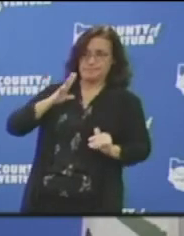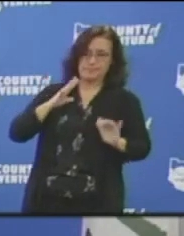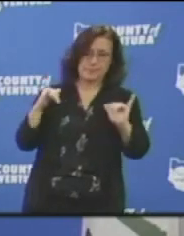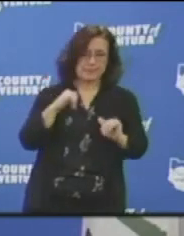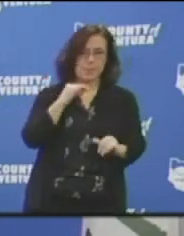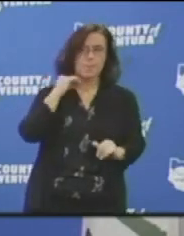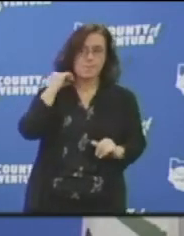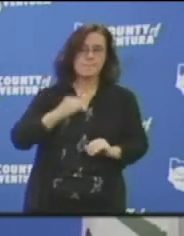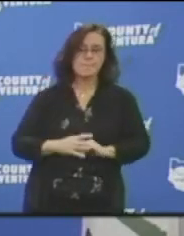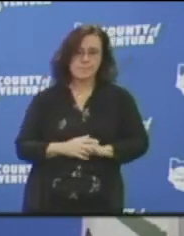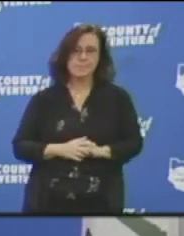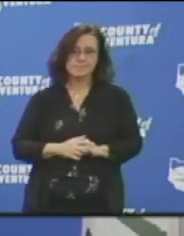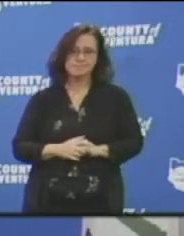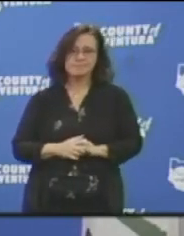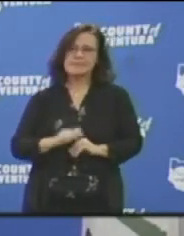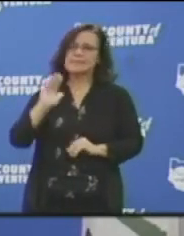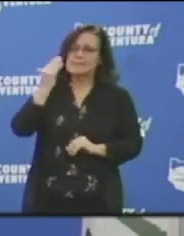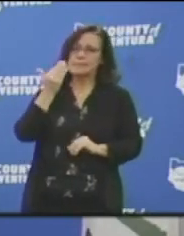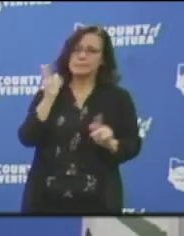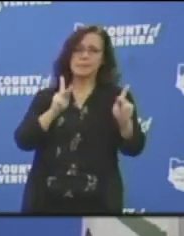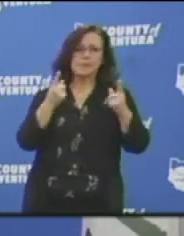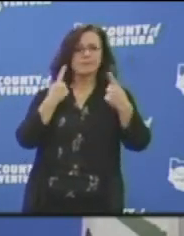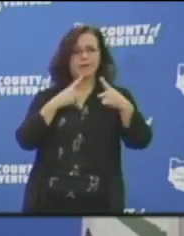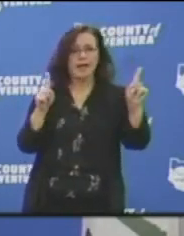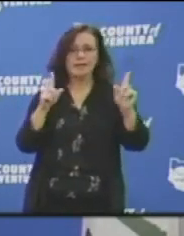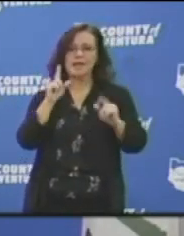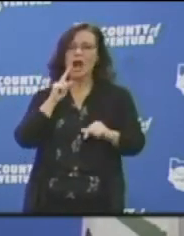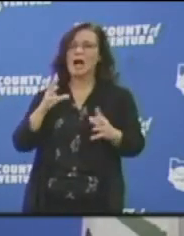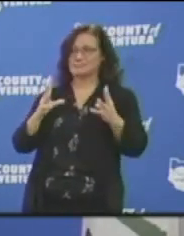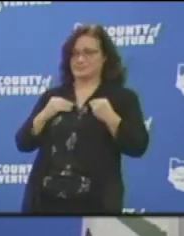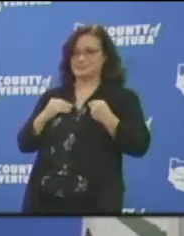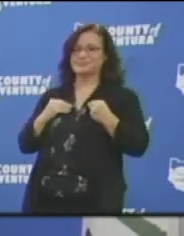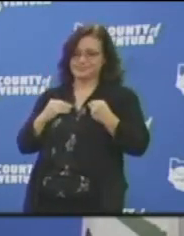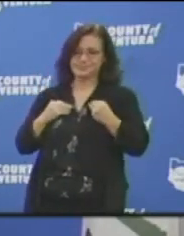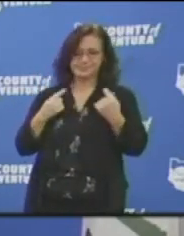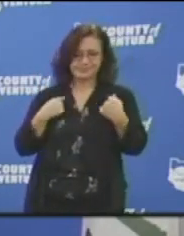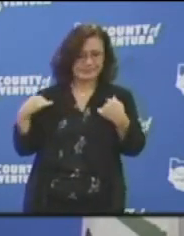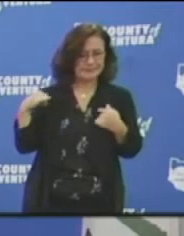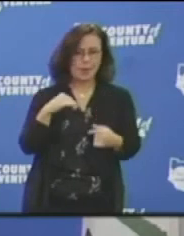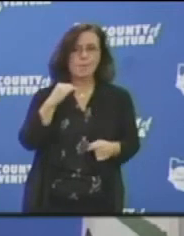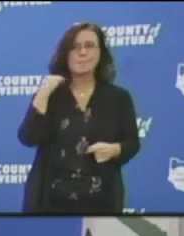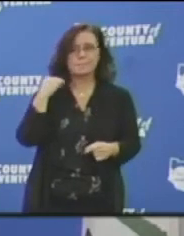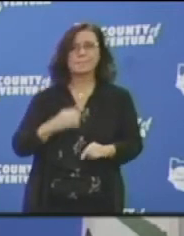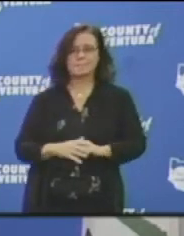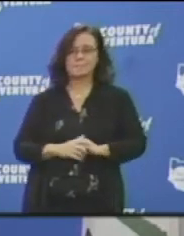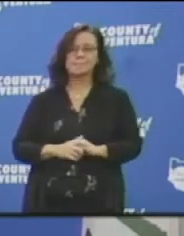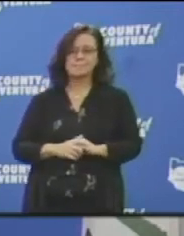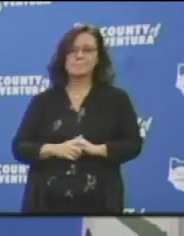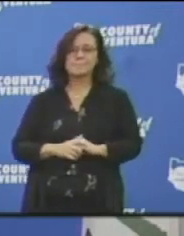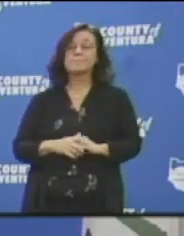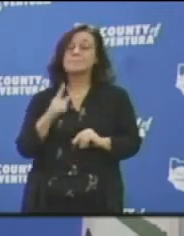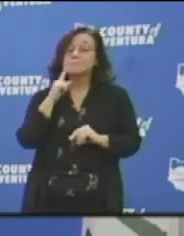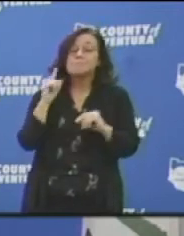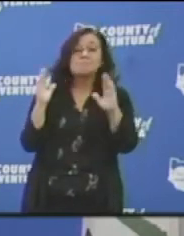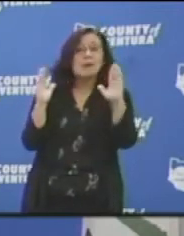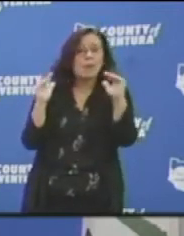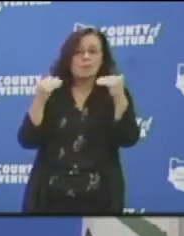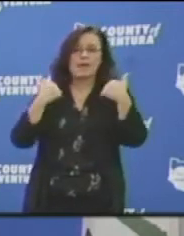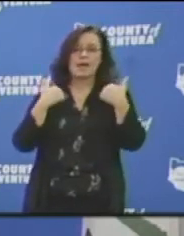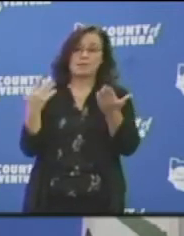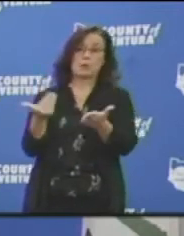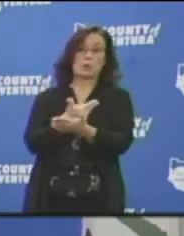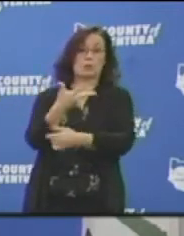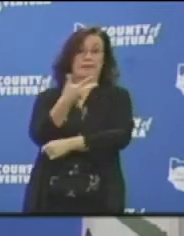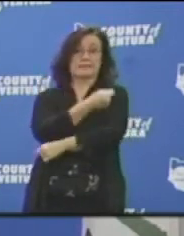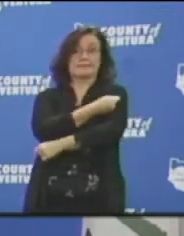really taking this to heart. We're hopeful that there's the new vaccine, and a majority